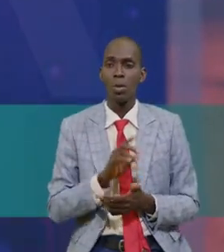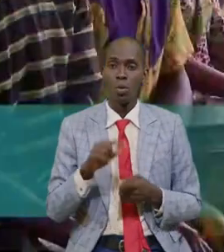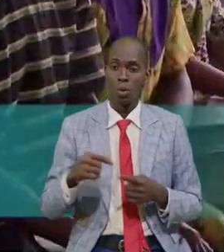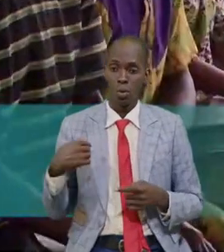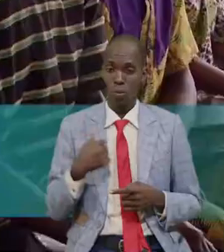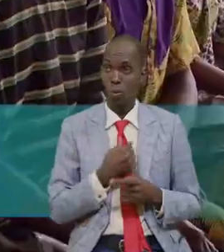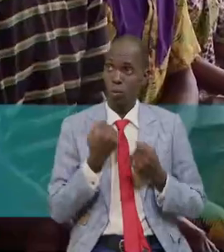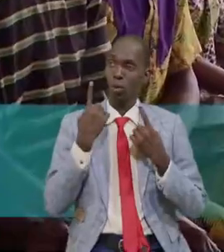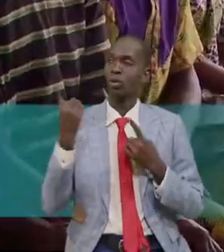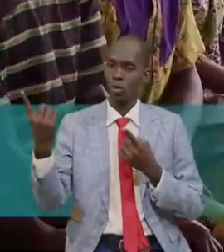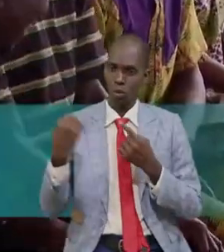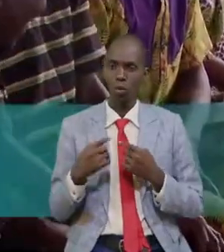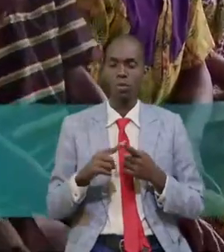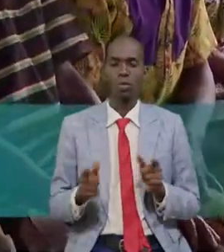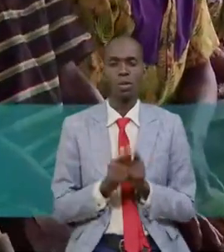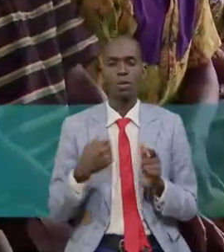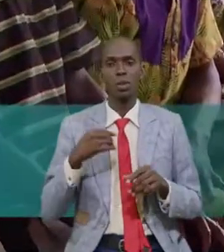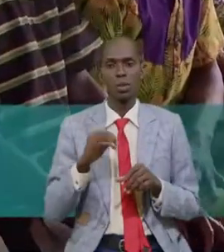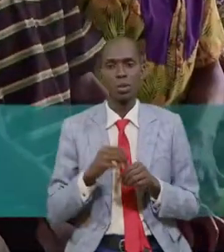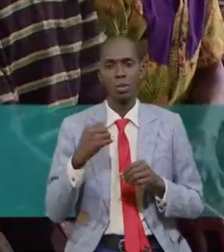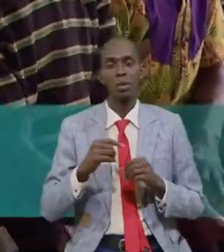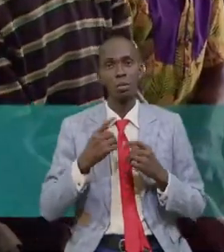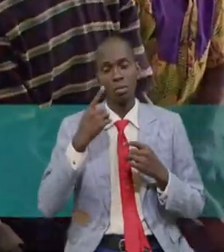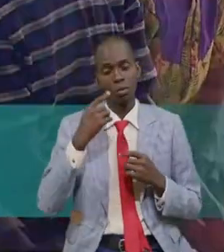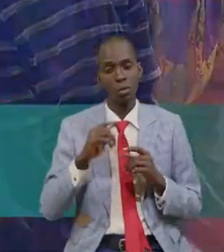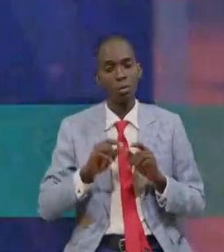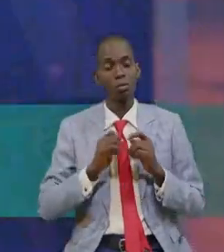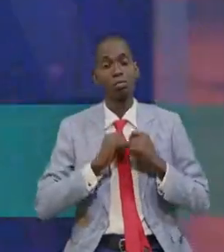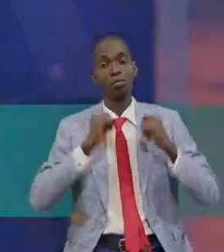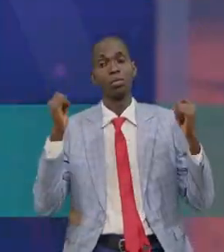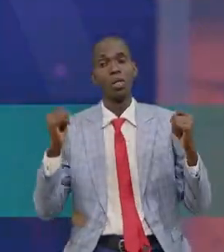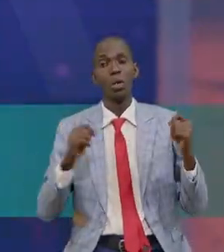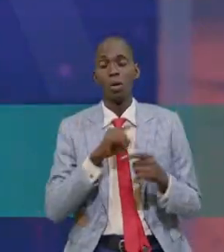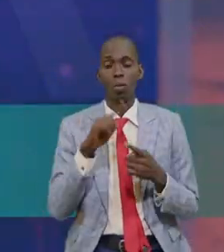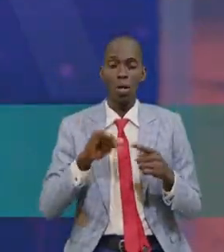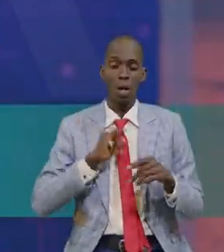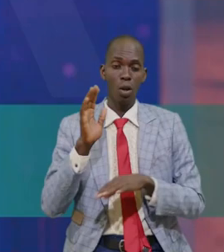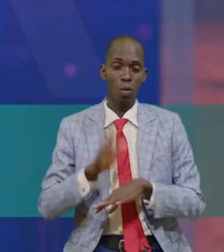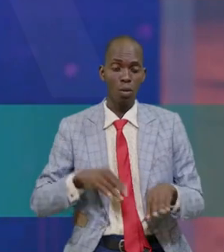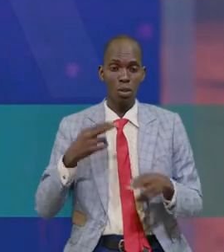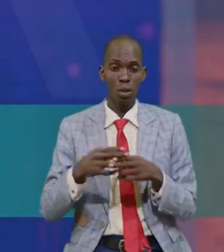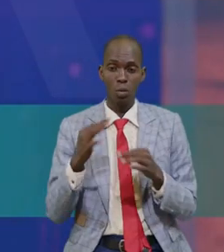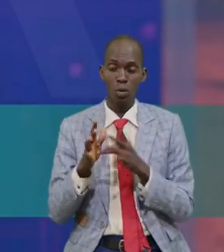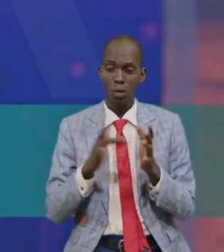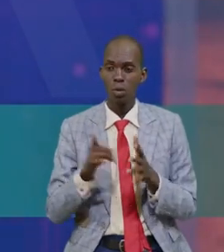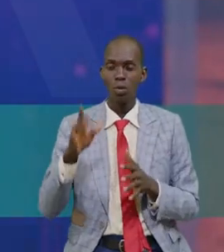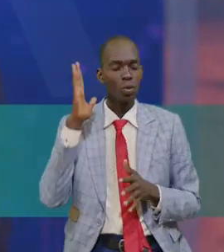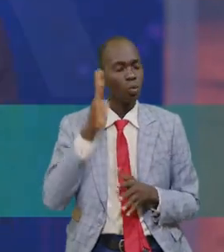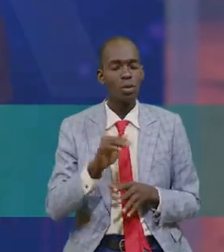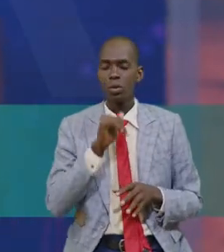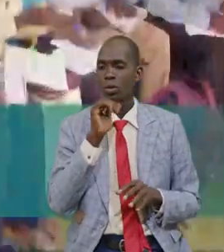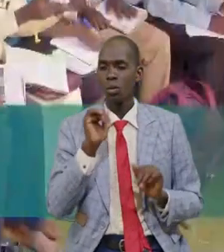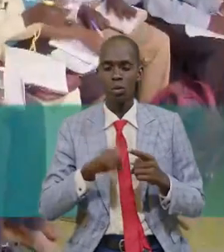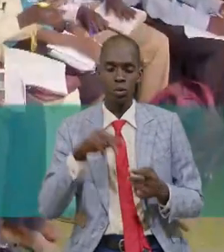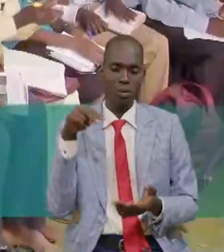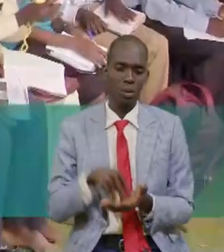come. And when I mention the name of Jesus, you'll be nowhere to be found.